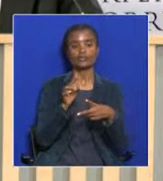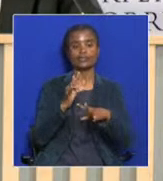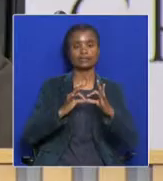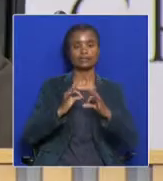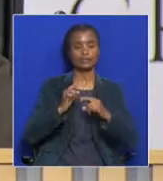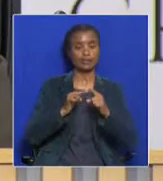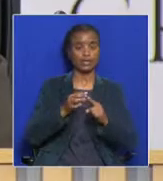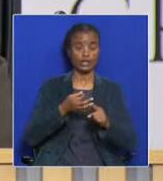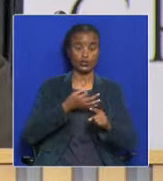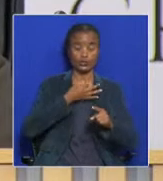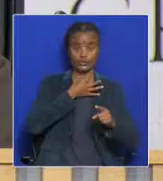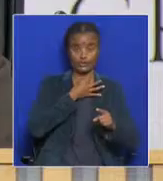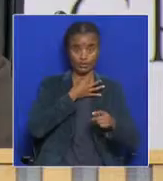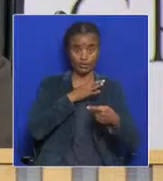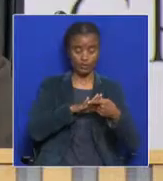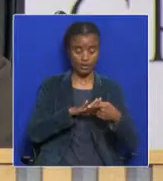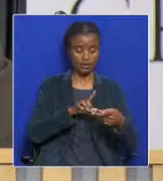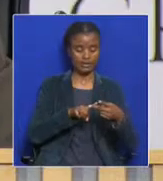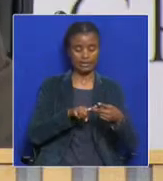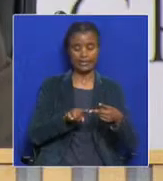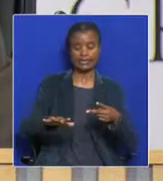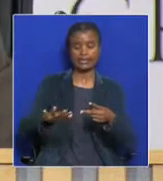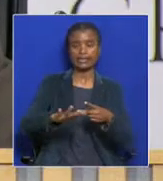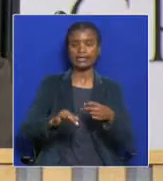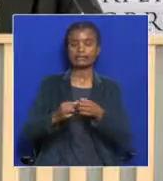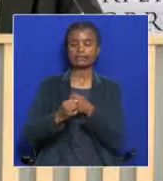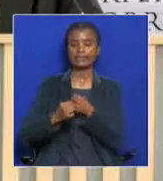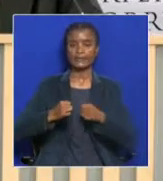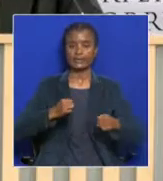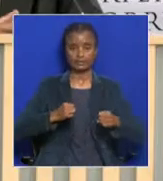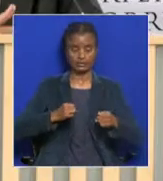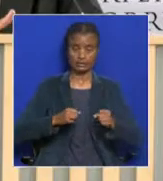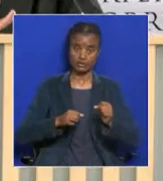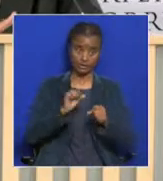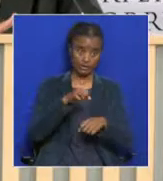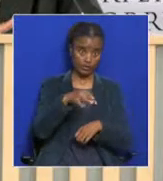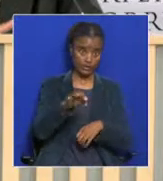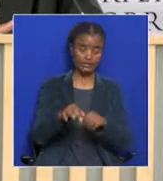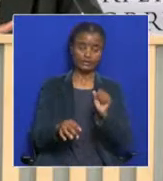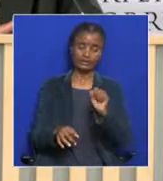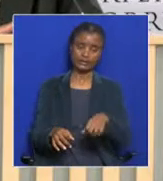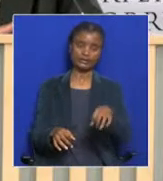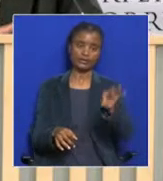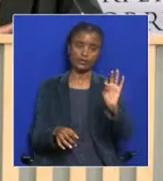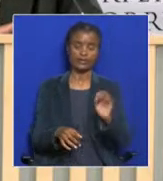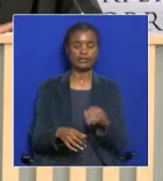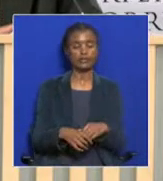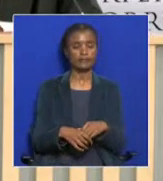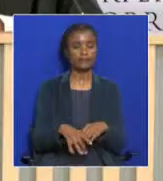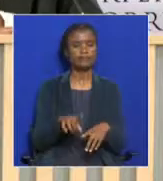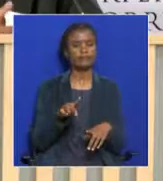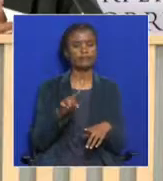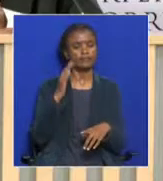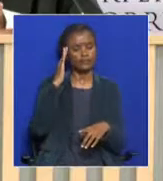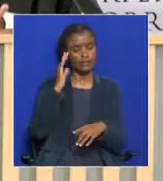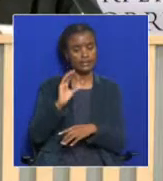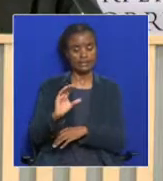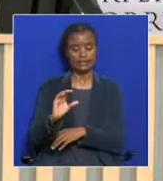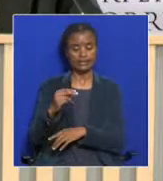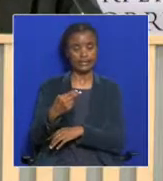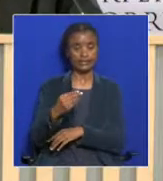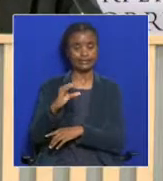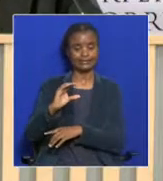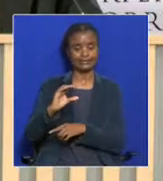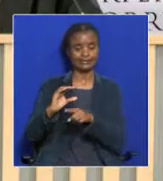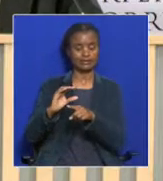Correct? That's correct, Commissioner. Are you familiar with the CHC depot in terms of size